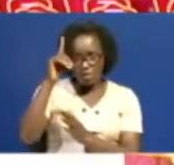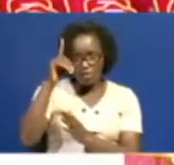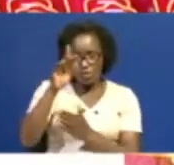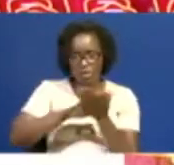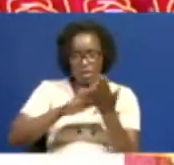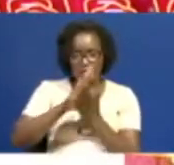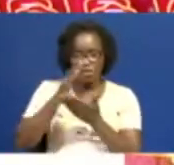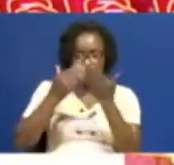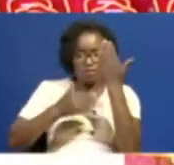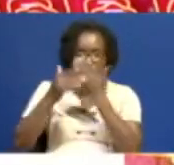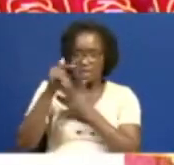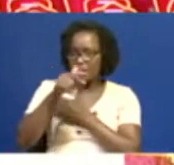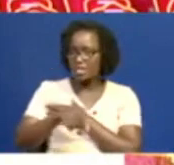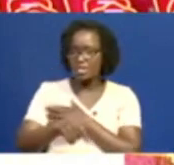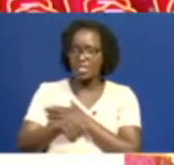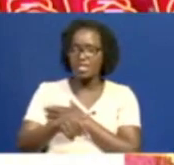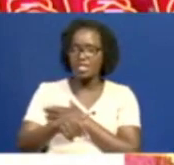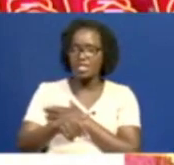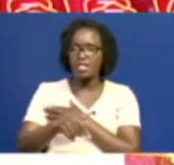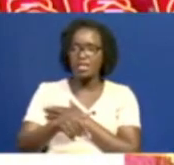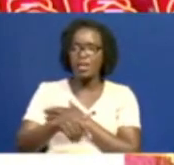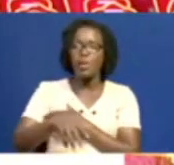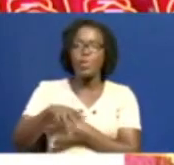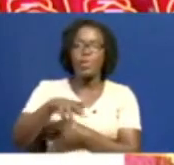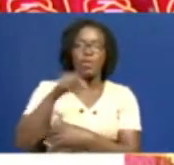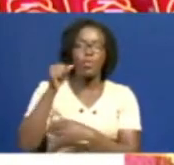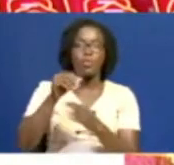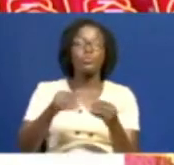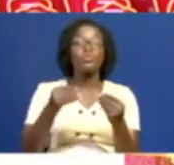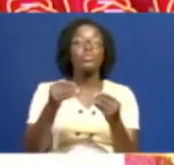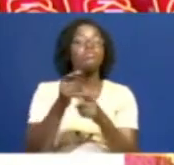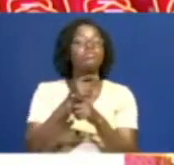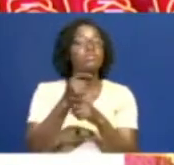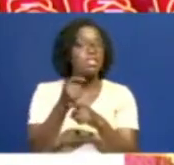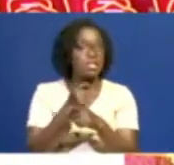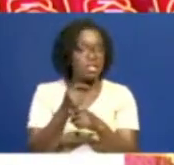this university was to offer training